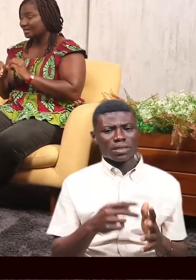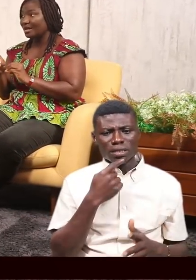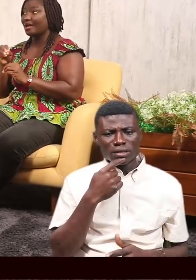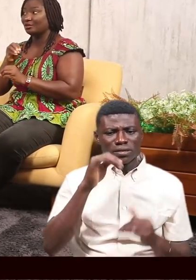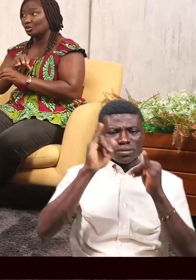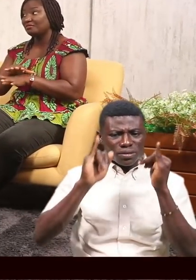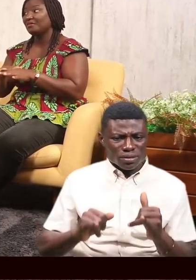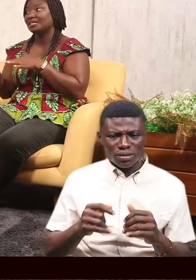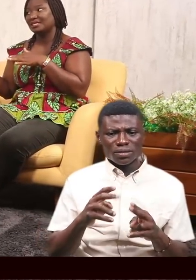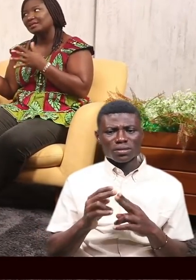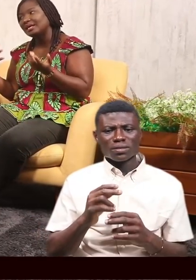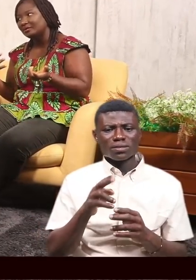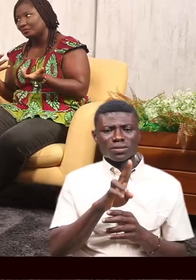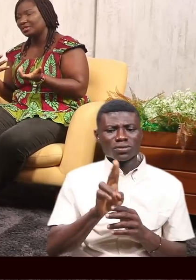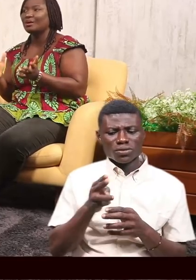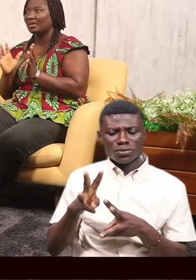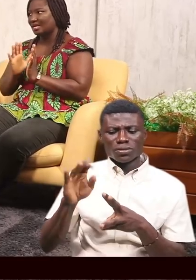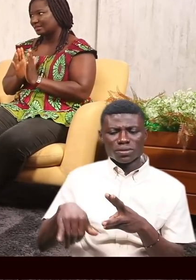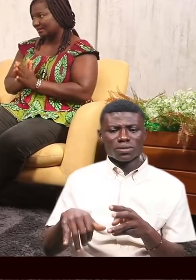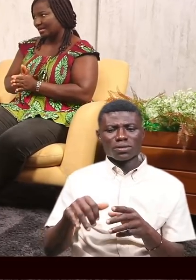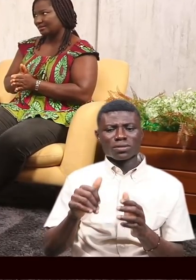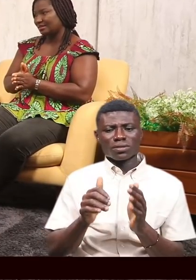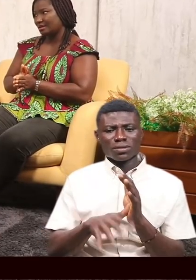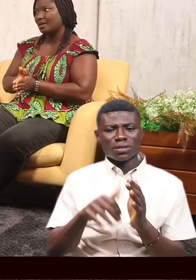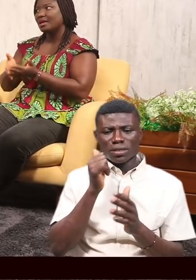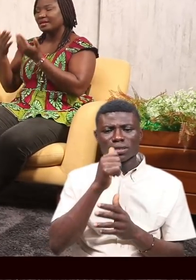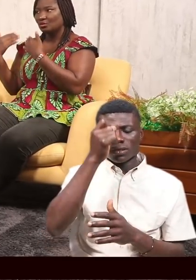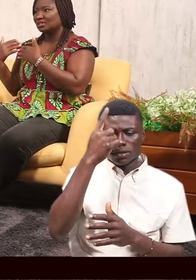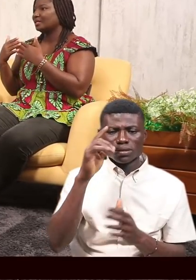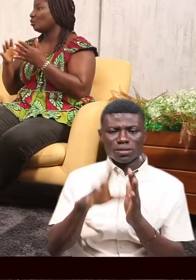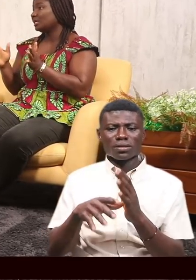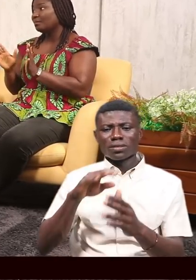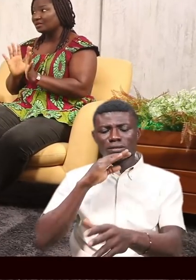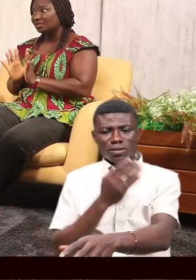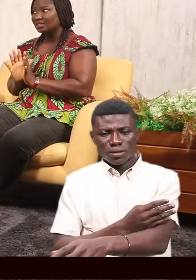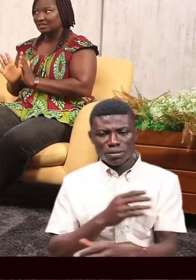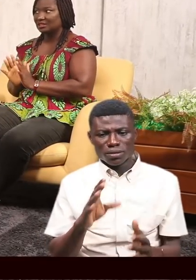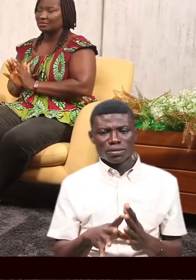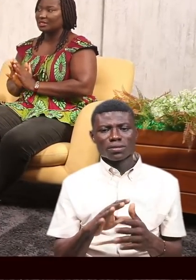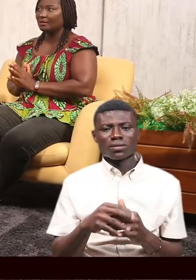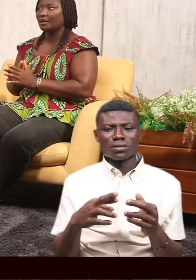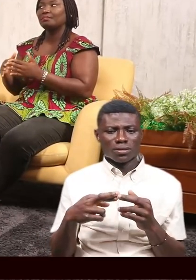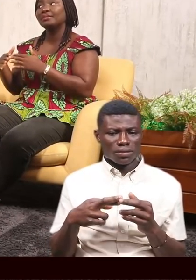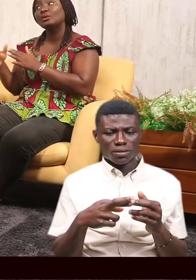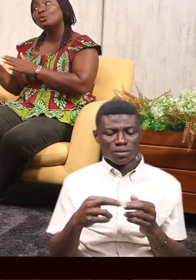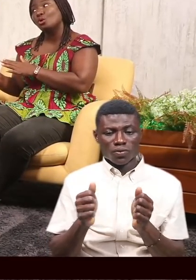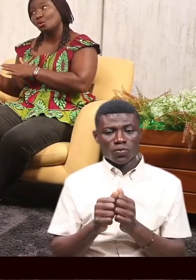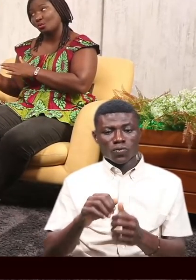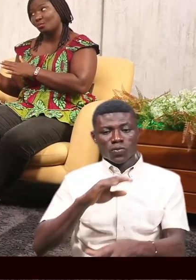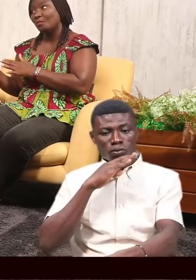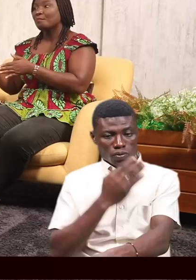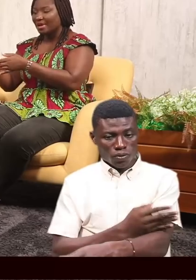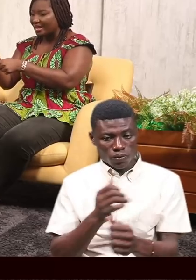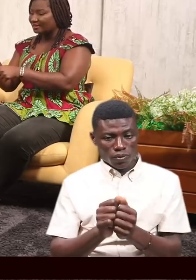ma ese, anto di fa sa ala ye no, na akwala ni ti ase, eno usani, one ne ba ni relationship de, me mko